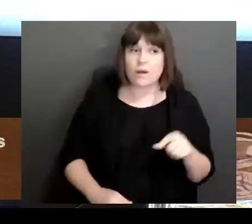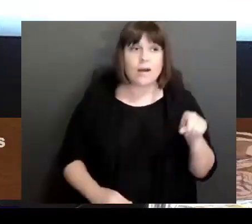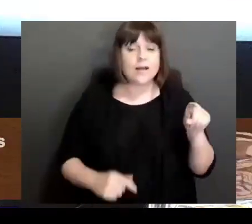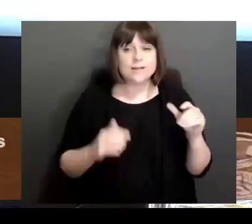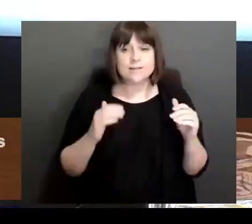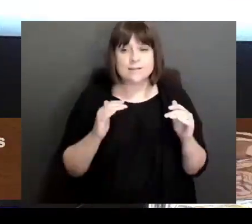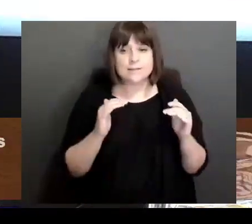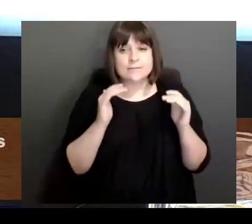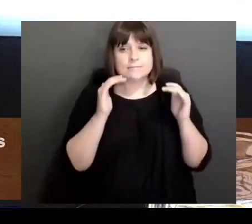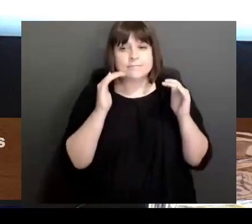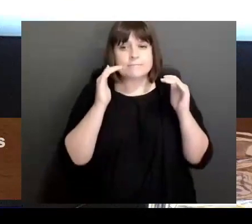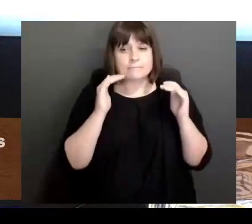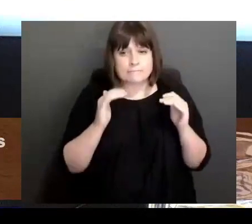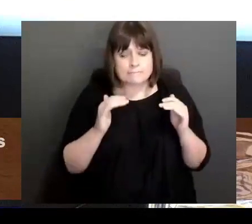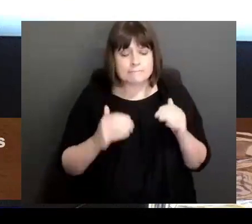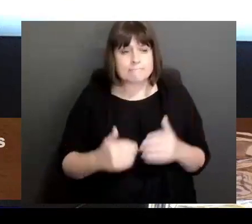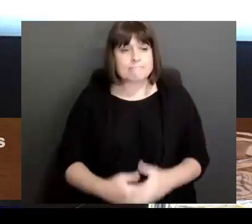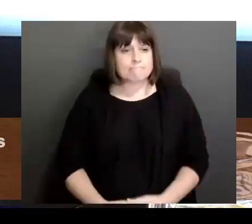think.